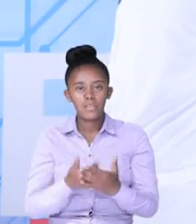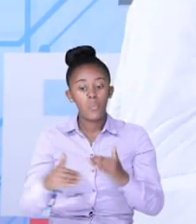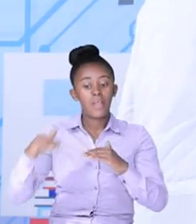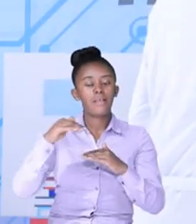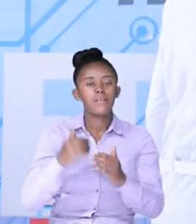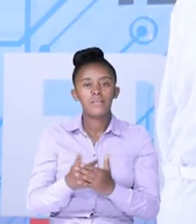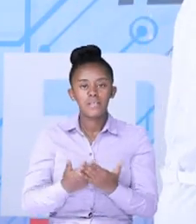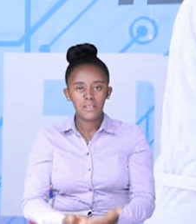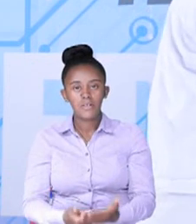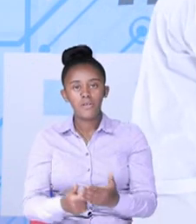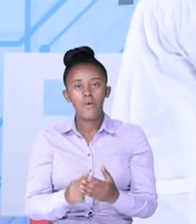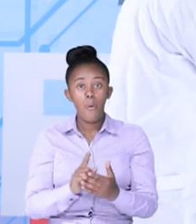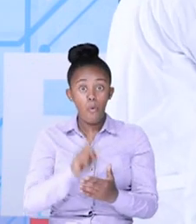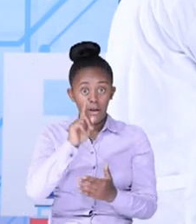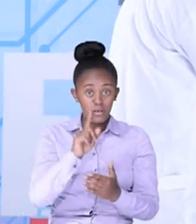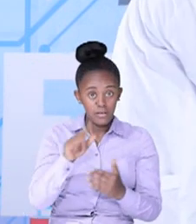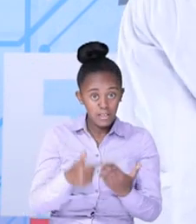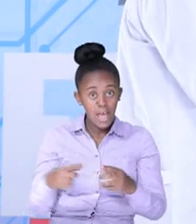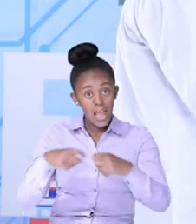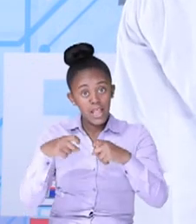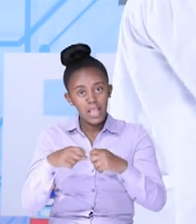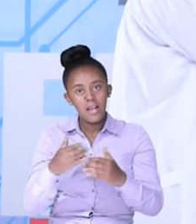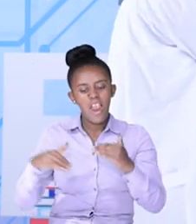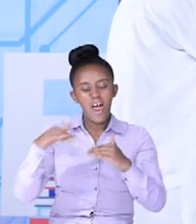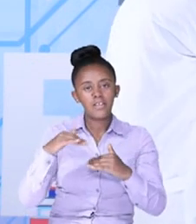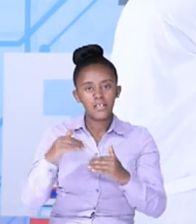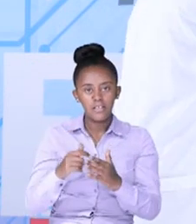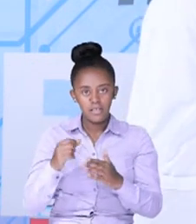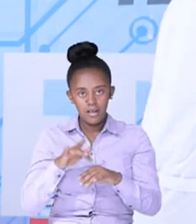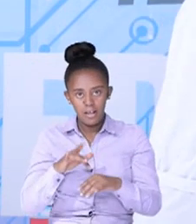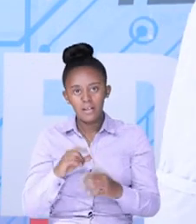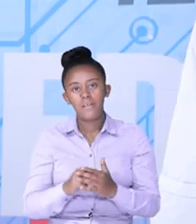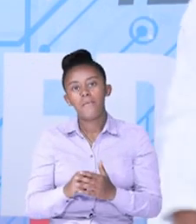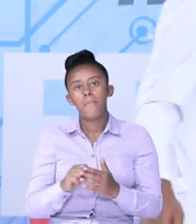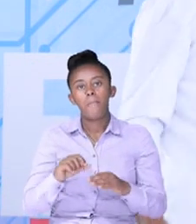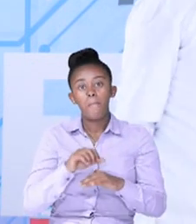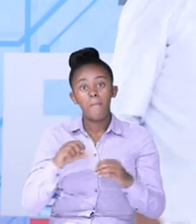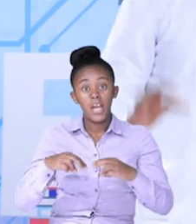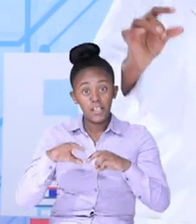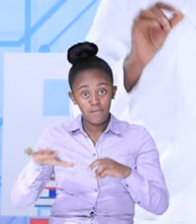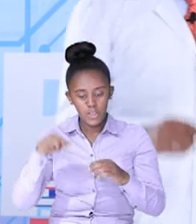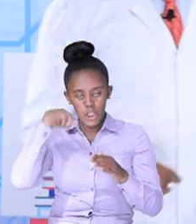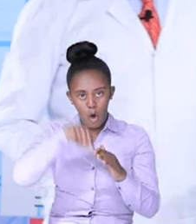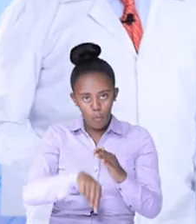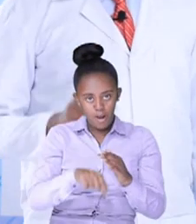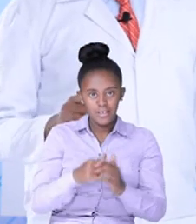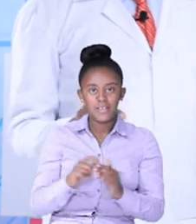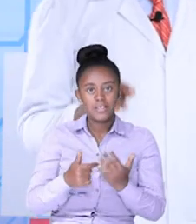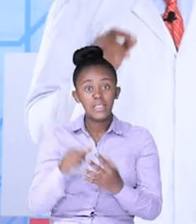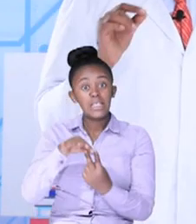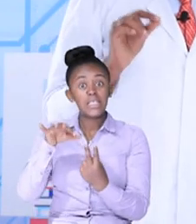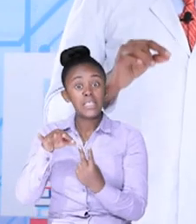field, it tends to move upward. If the electric field is larger than the magnetic field, it tends to move downward. So the velocity selector